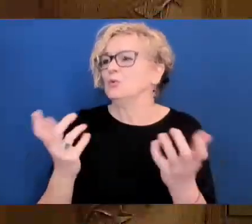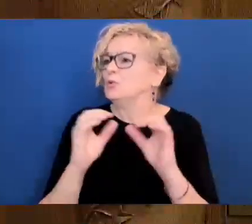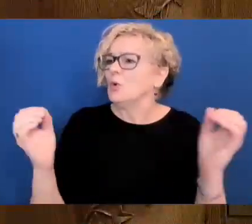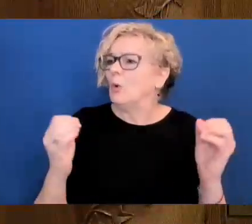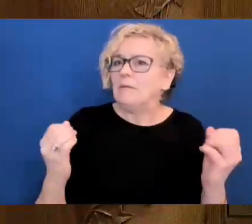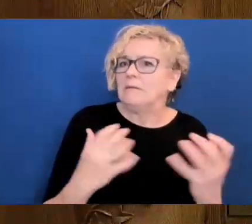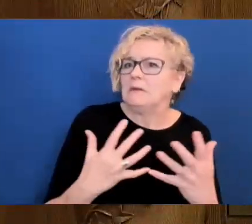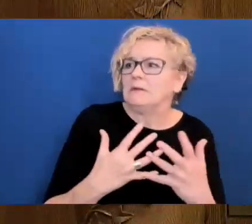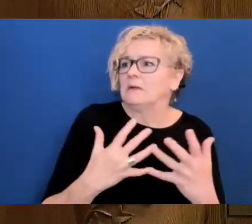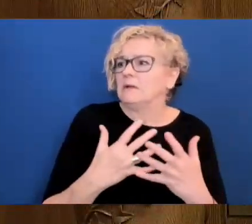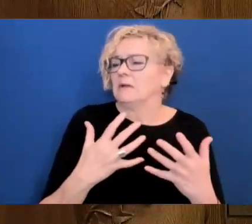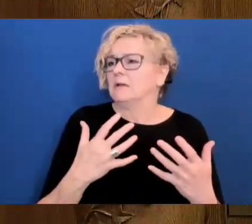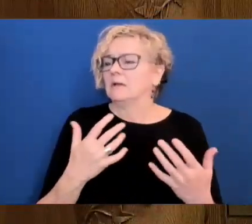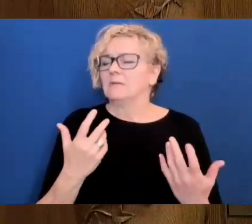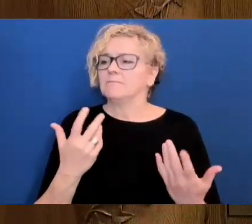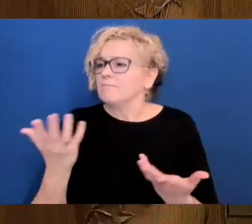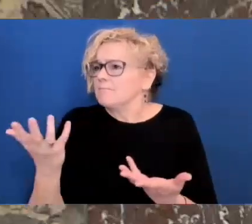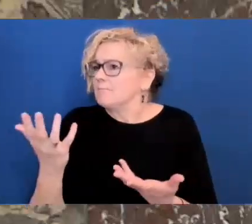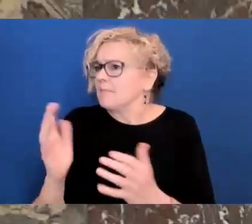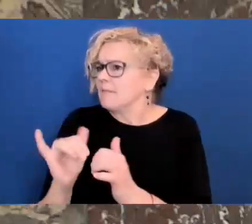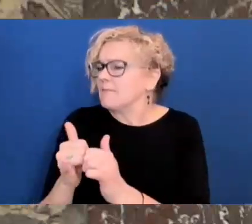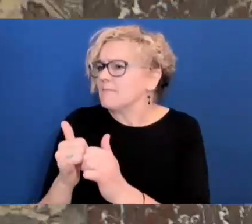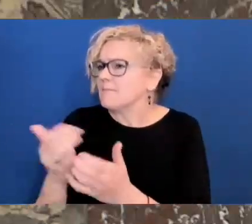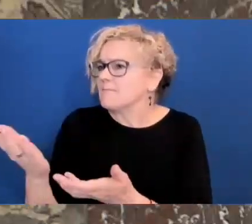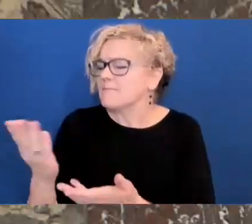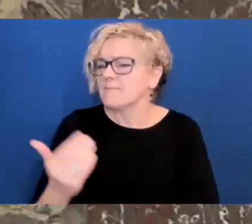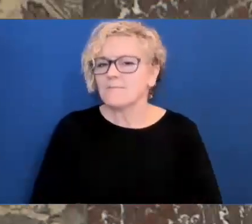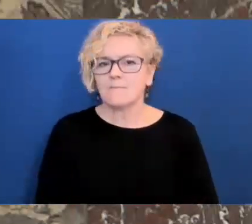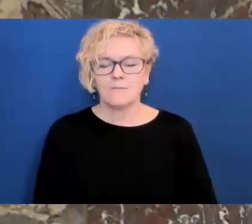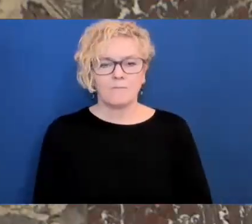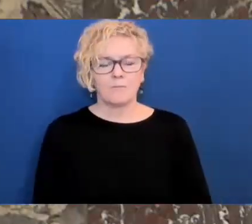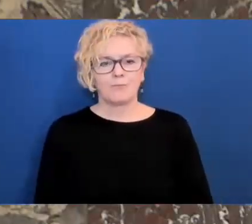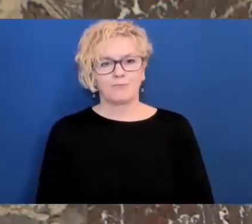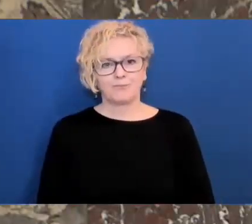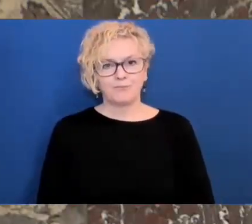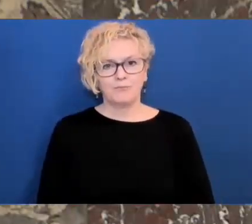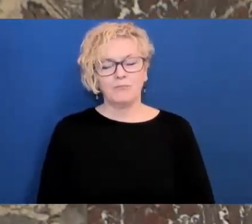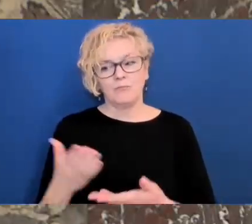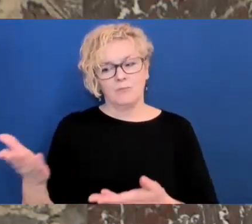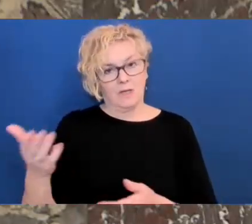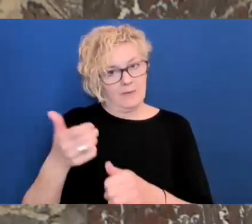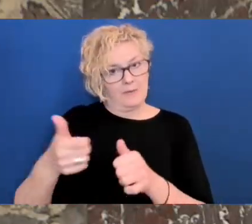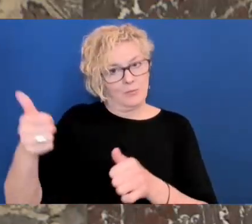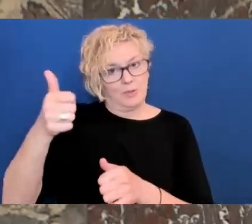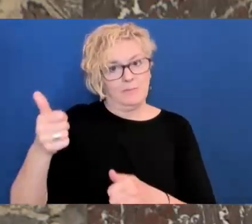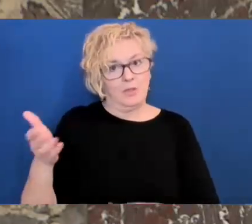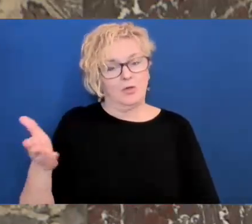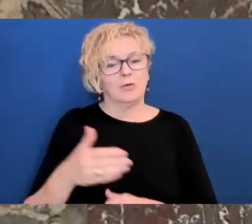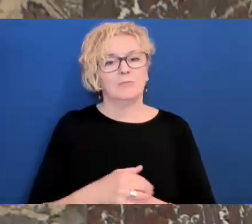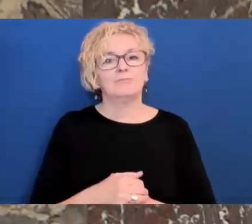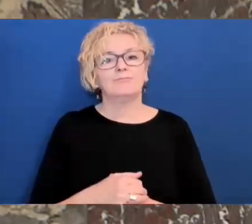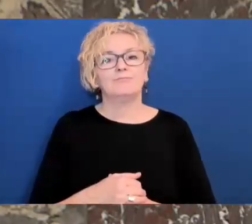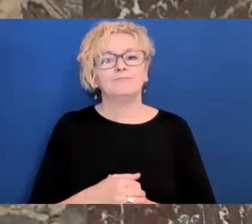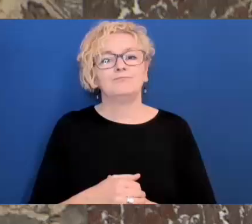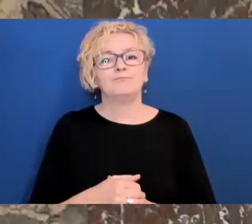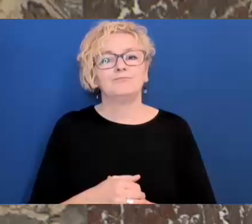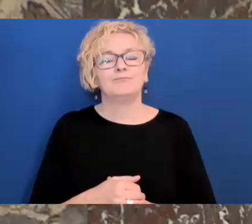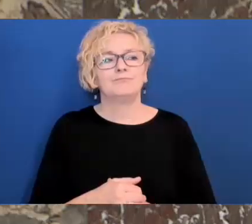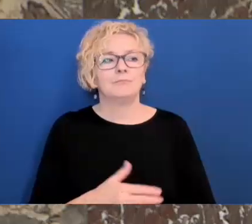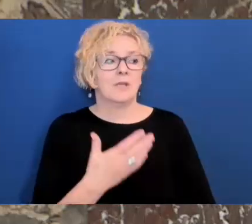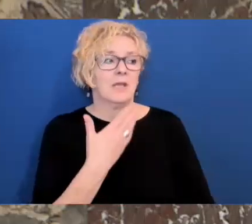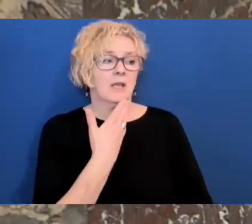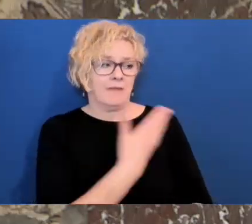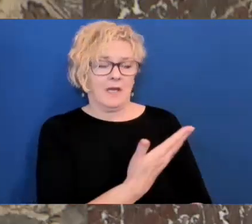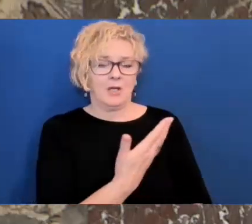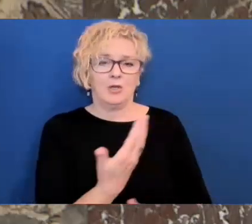Premier, Thank you, Honourable Speaker, again for this incident. I'm going to refrain from speculating about